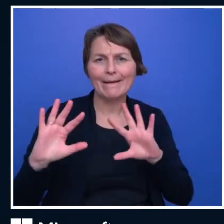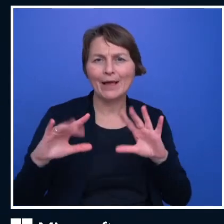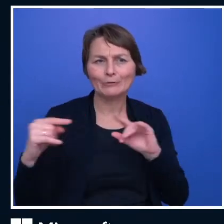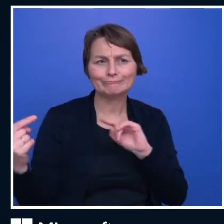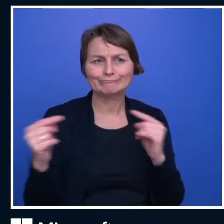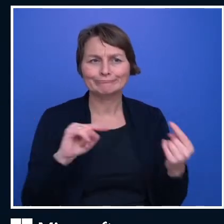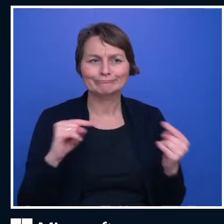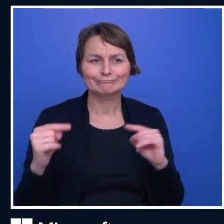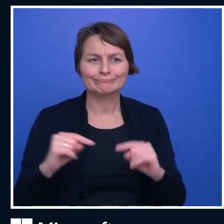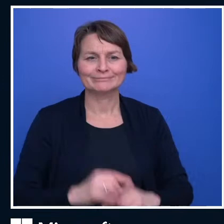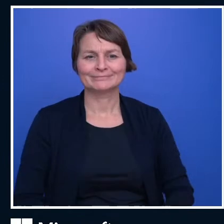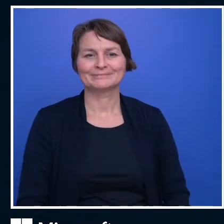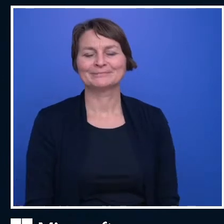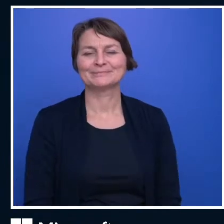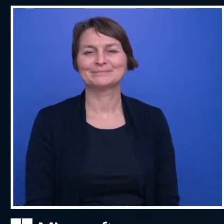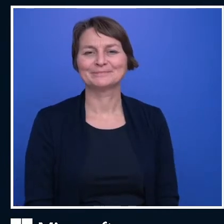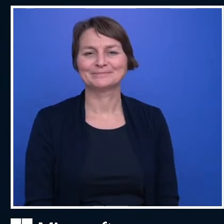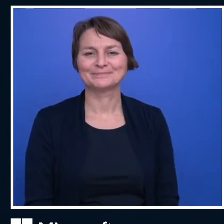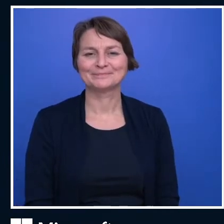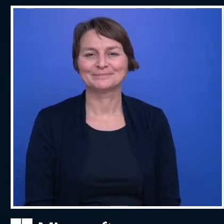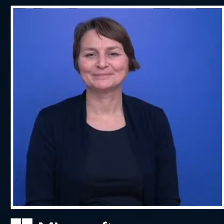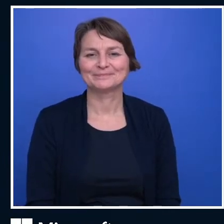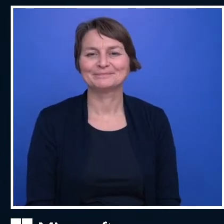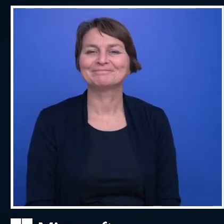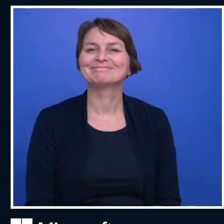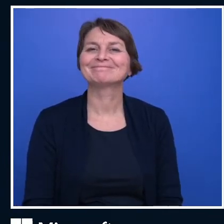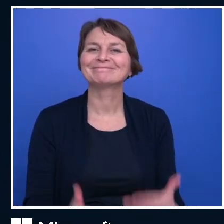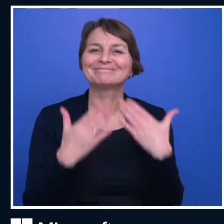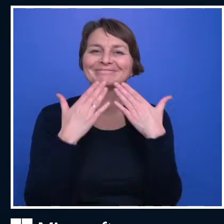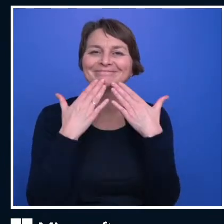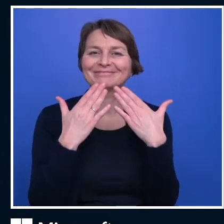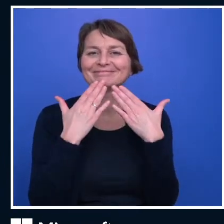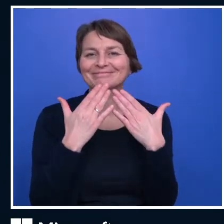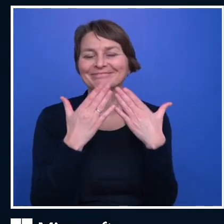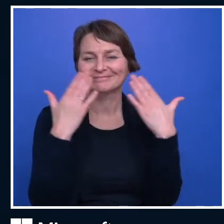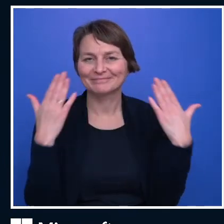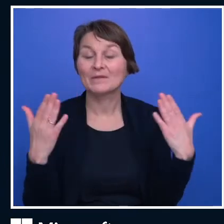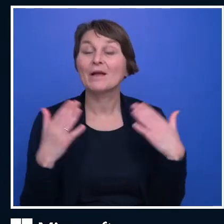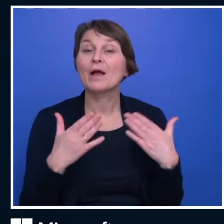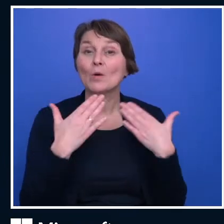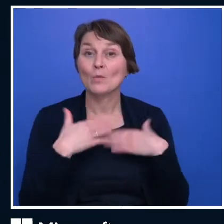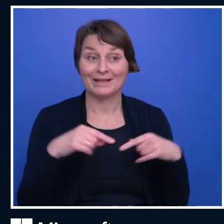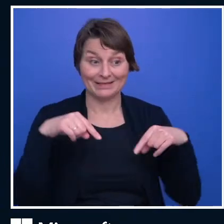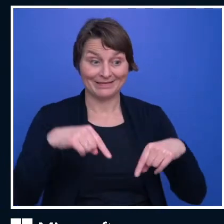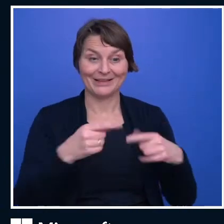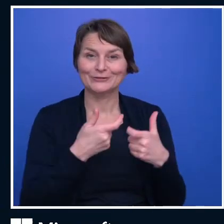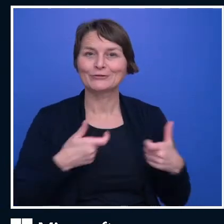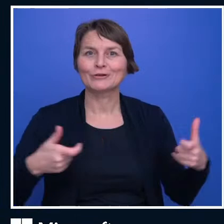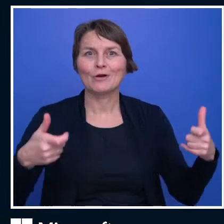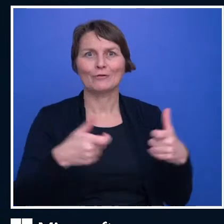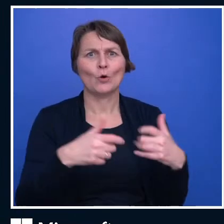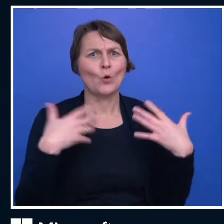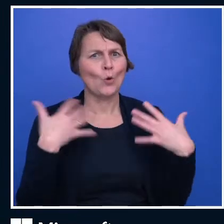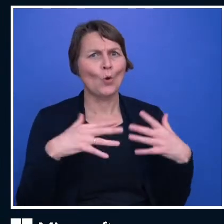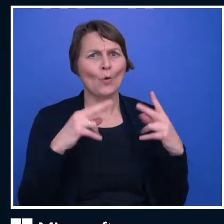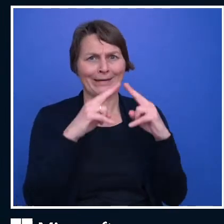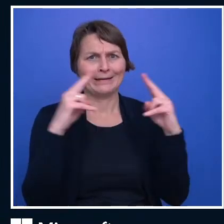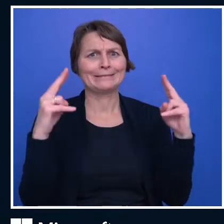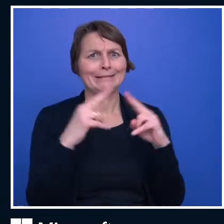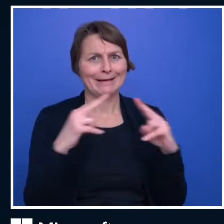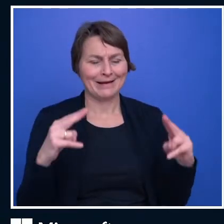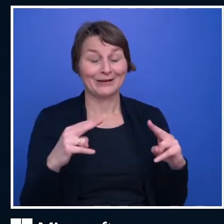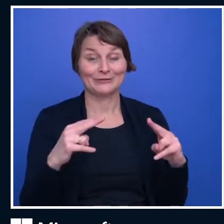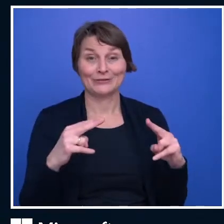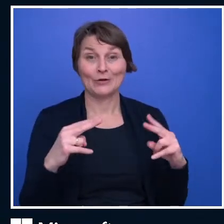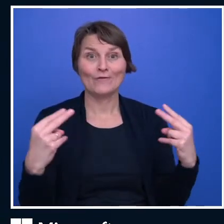Yeah. So thank you again. And in fact, I want to mention that this conference is a truly international project, because we have people watching from many